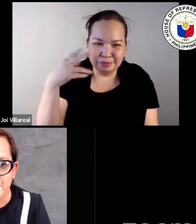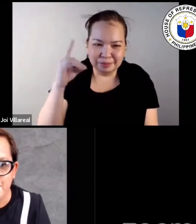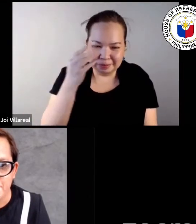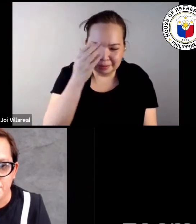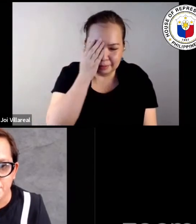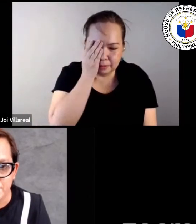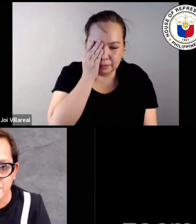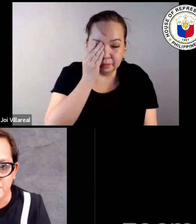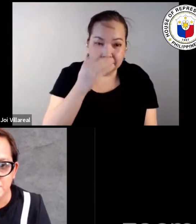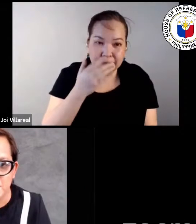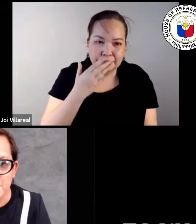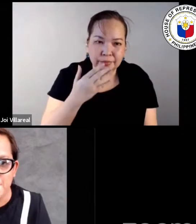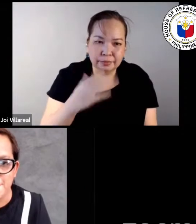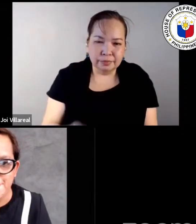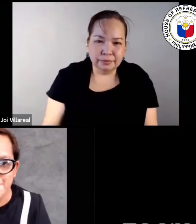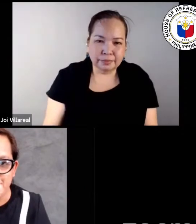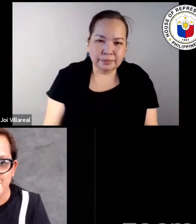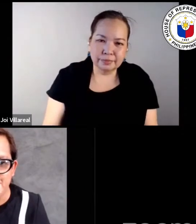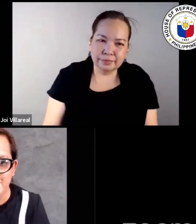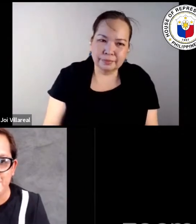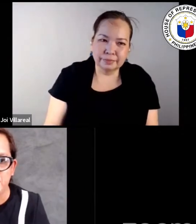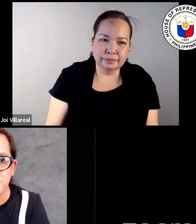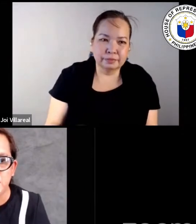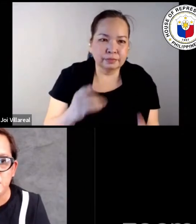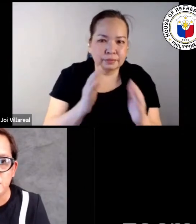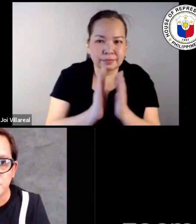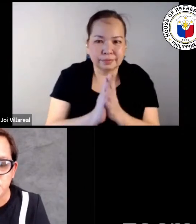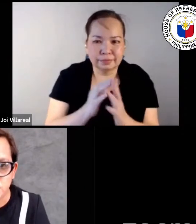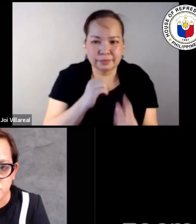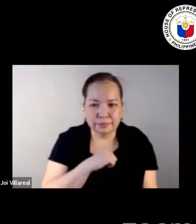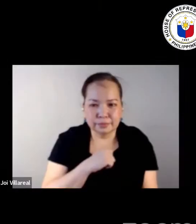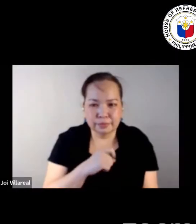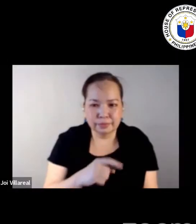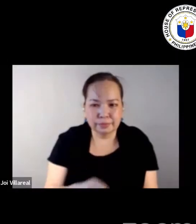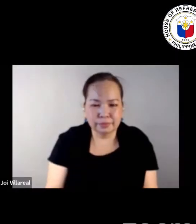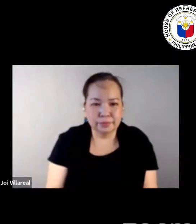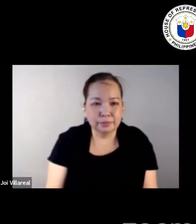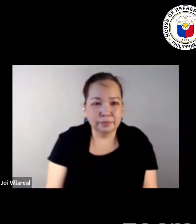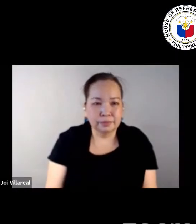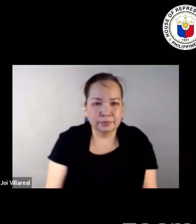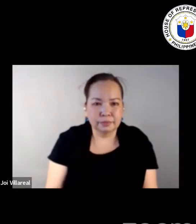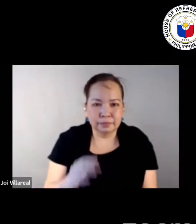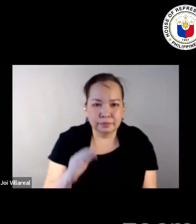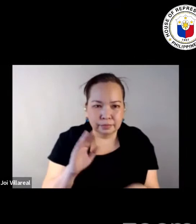brief statement also? I hope I pronounce it correctly.